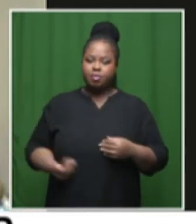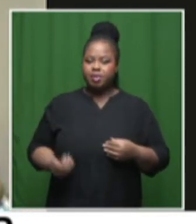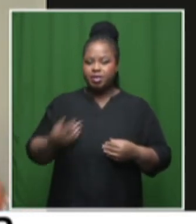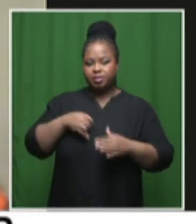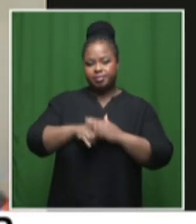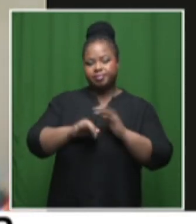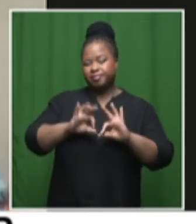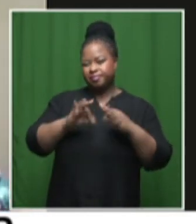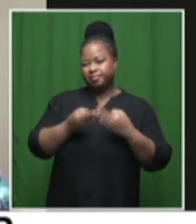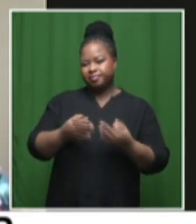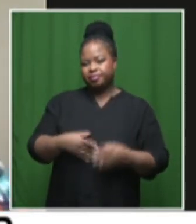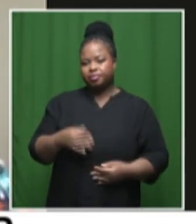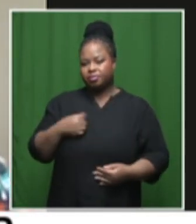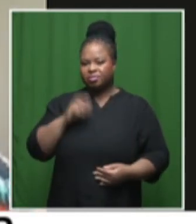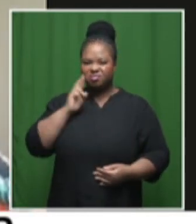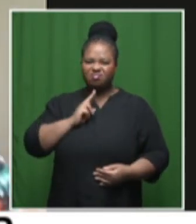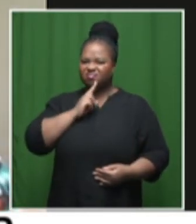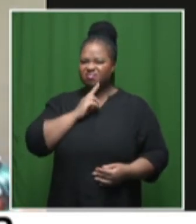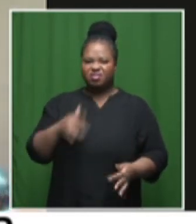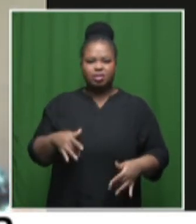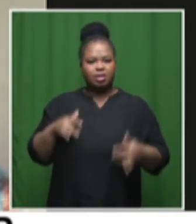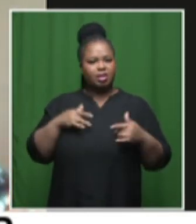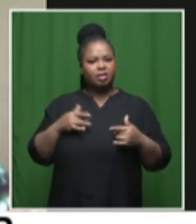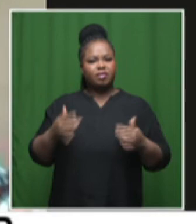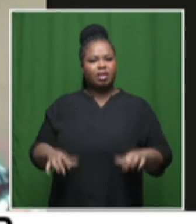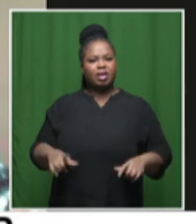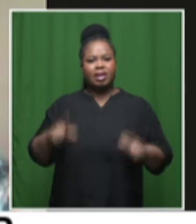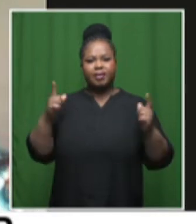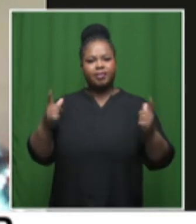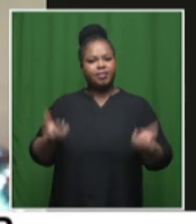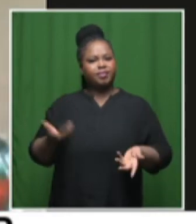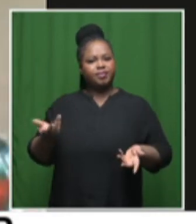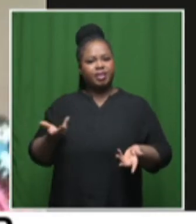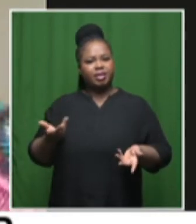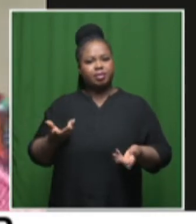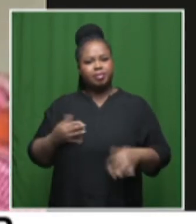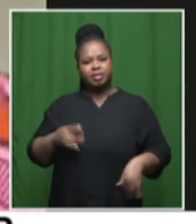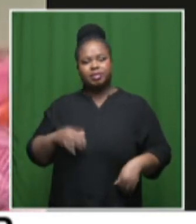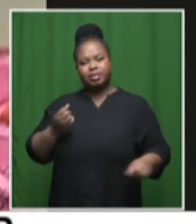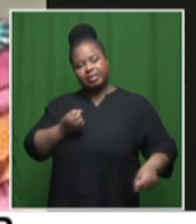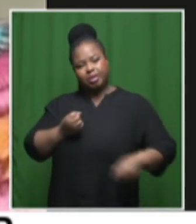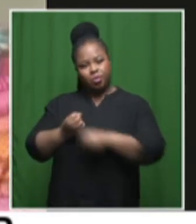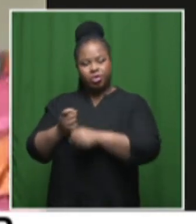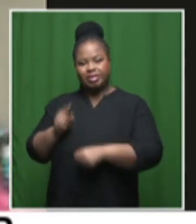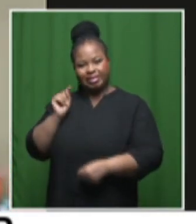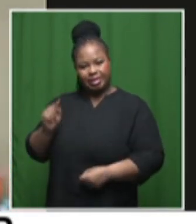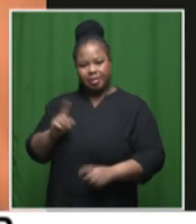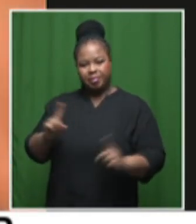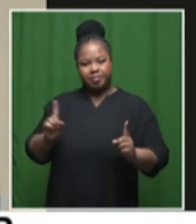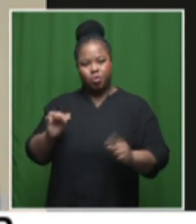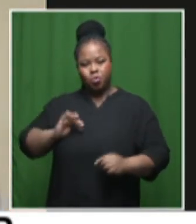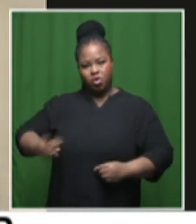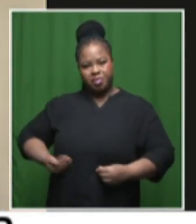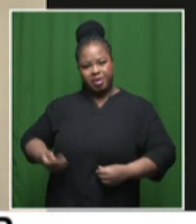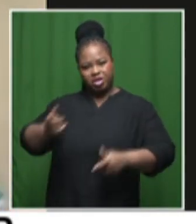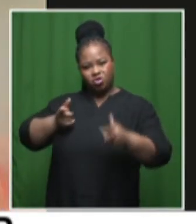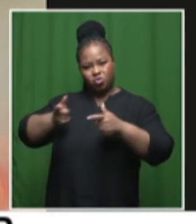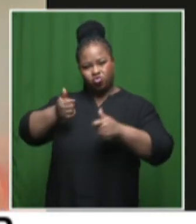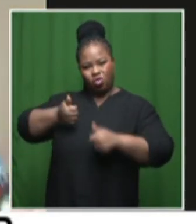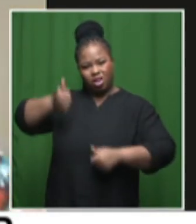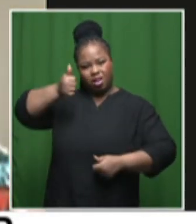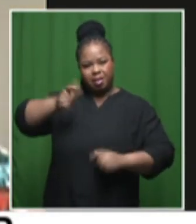family. And so it's kind of like uncle is living a life in support of feminism, but doesn't quite understand what